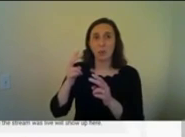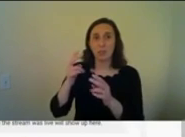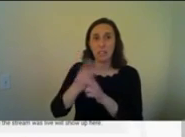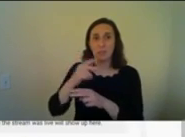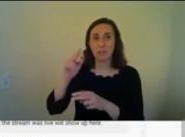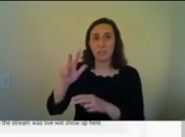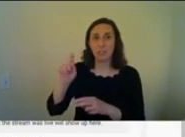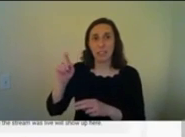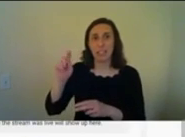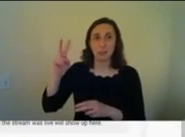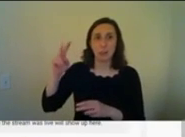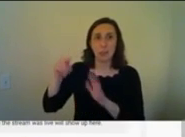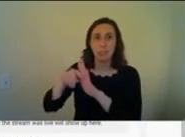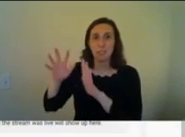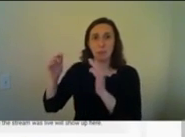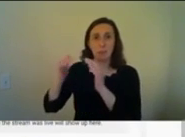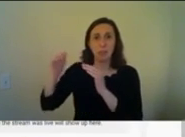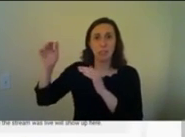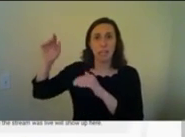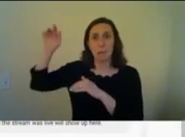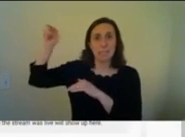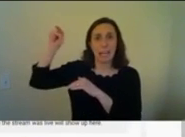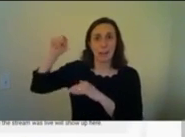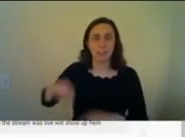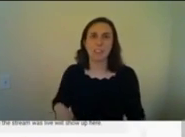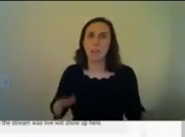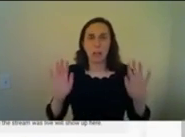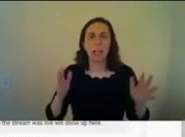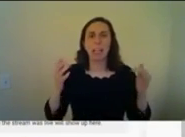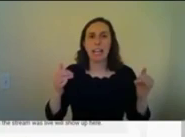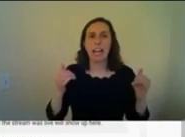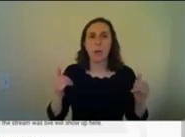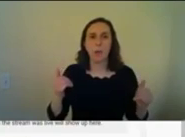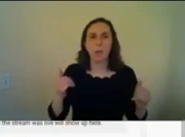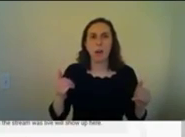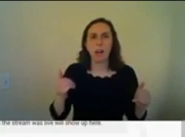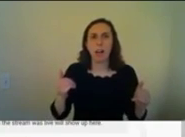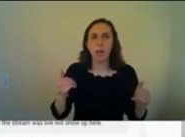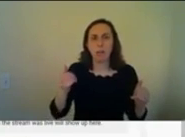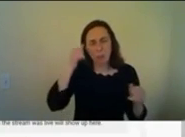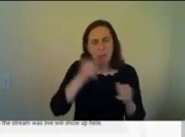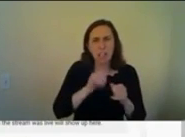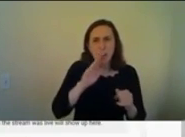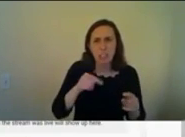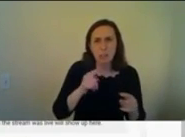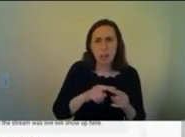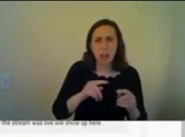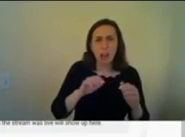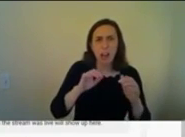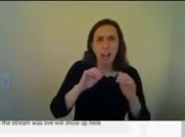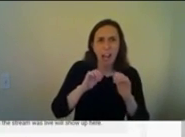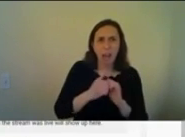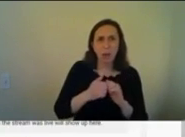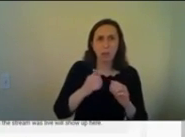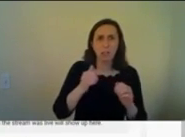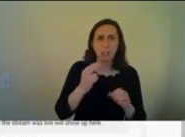set. But notice, I said we treated the powers of x as if they were